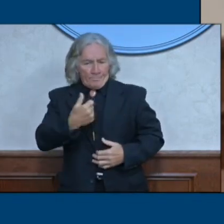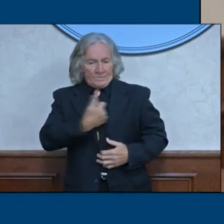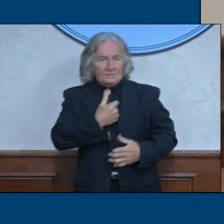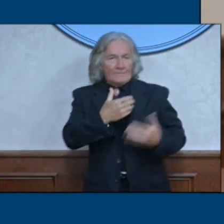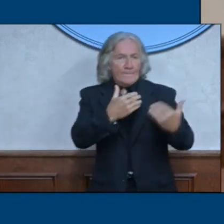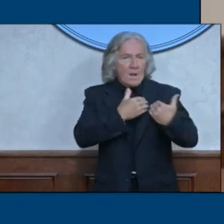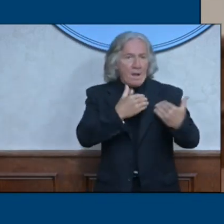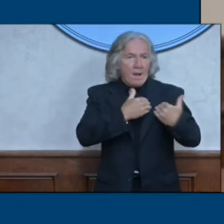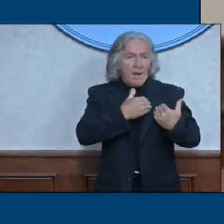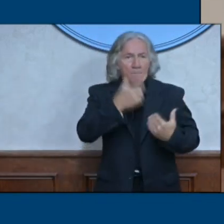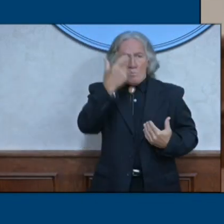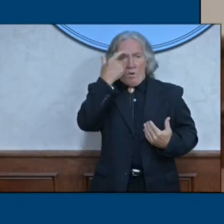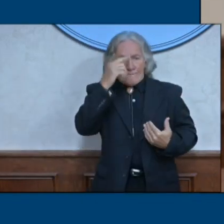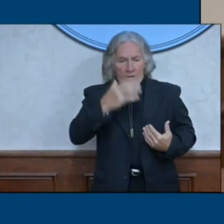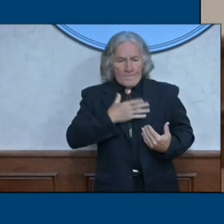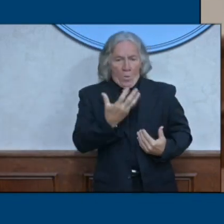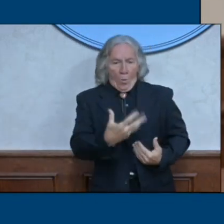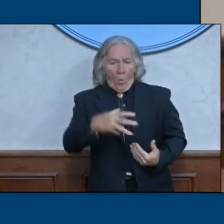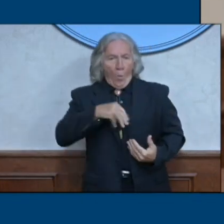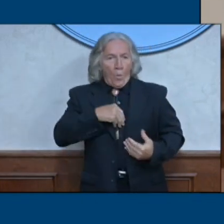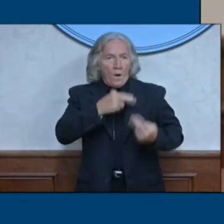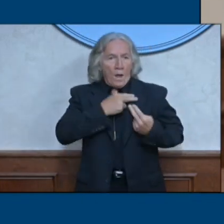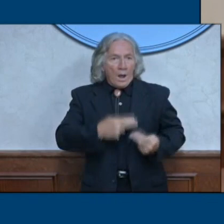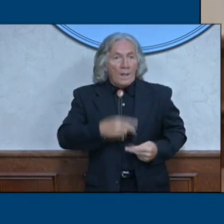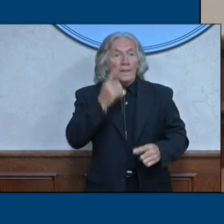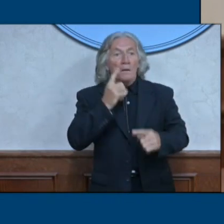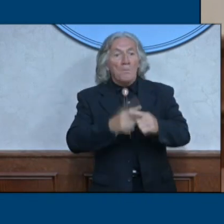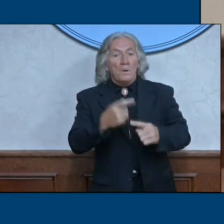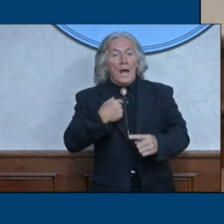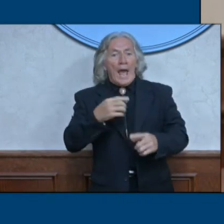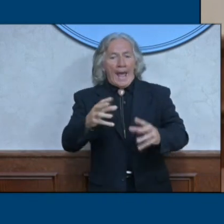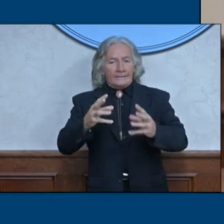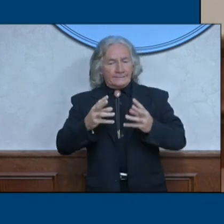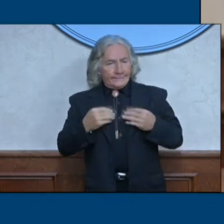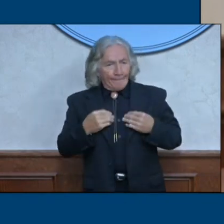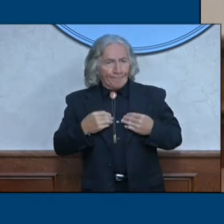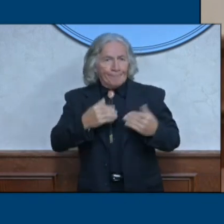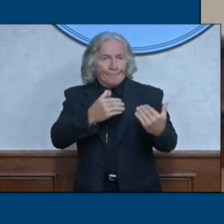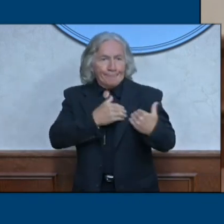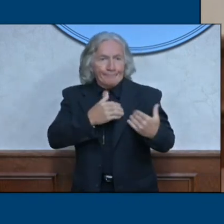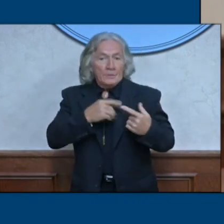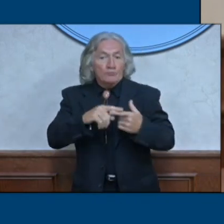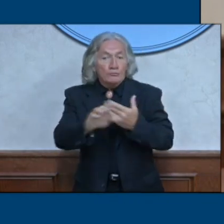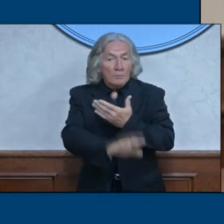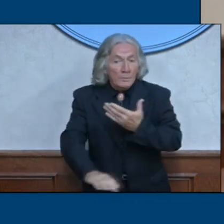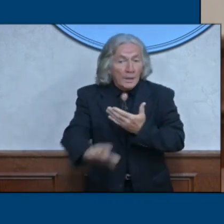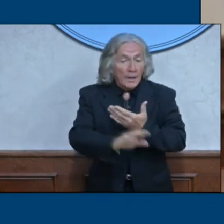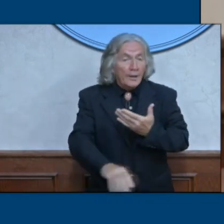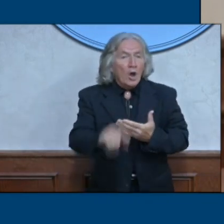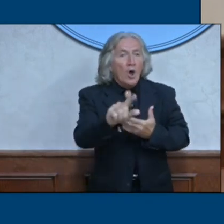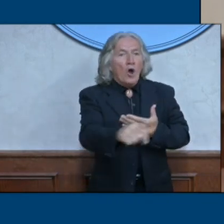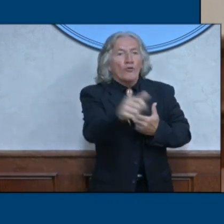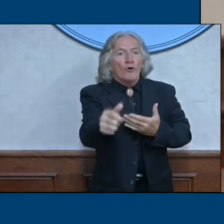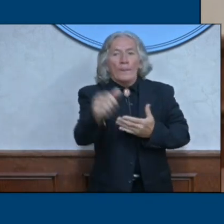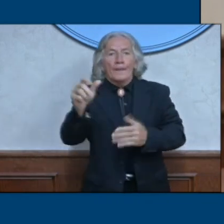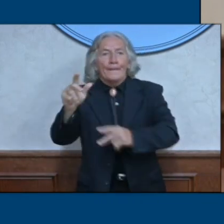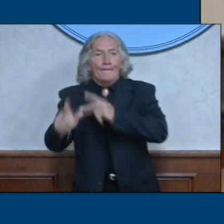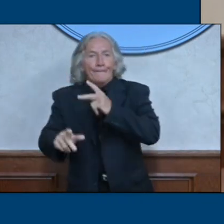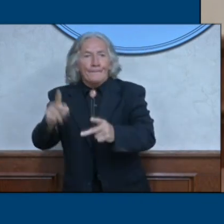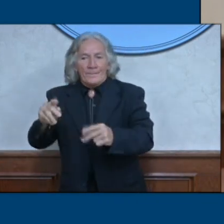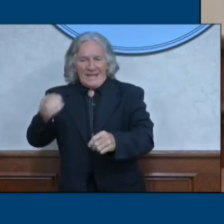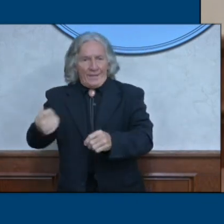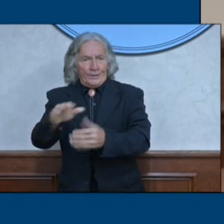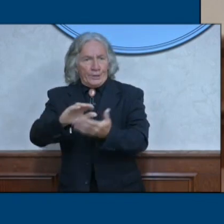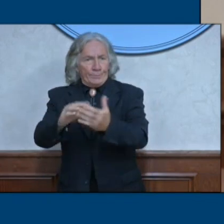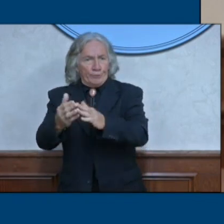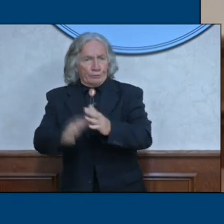be responsible for their own health, and also personally take measures that will protect the health of the rest of the folks in